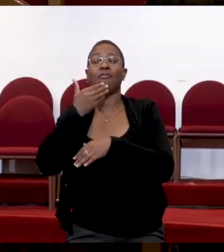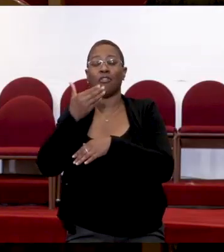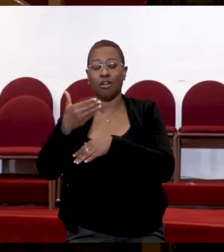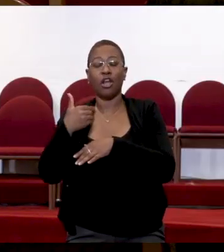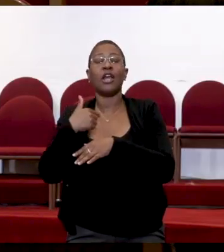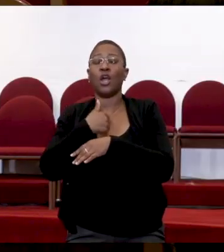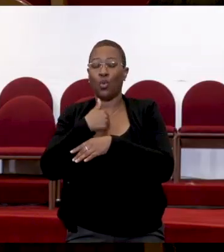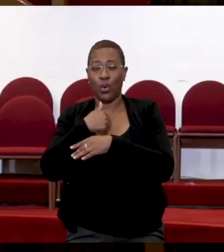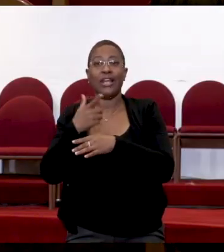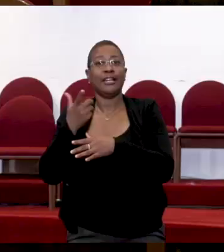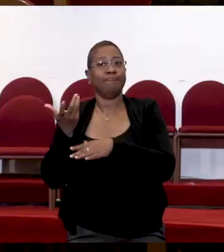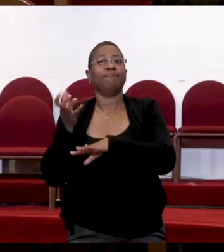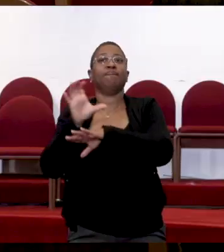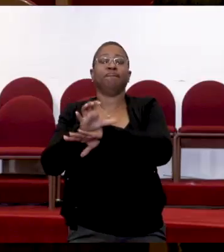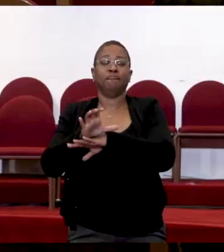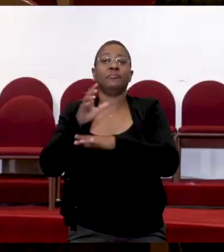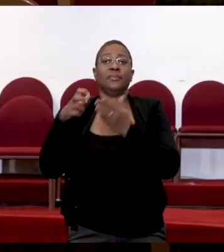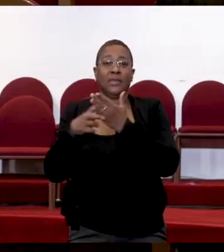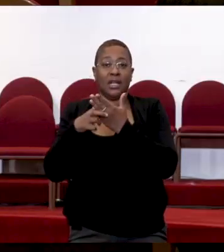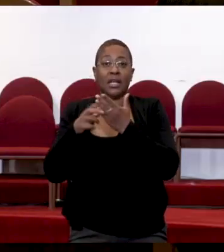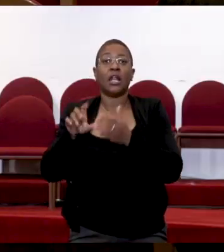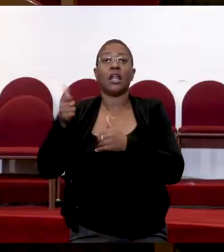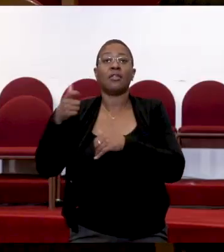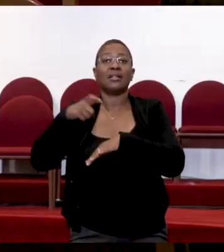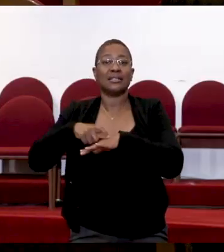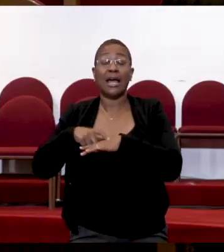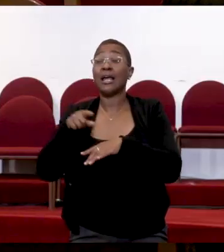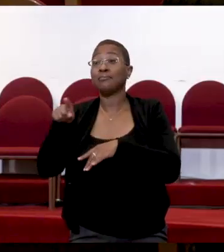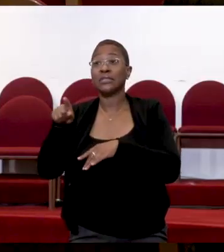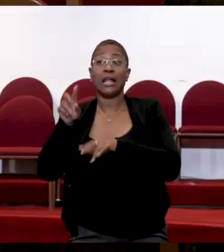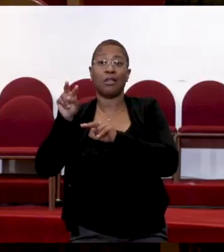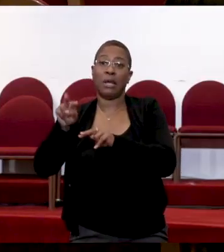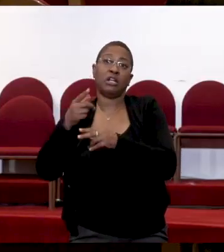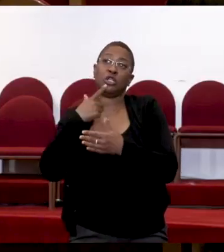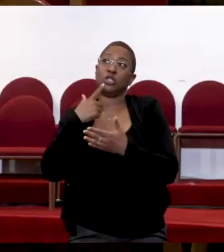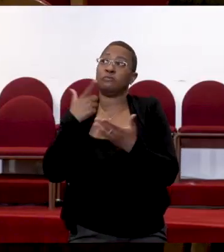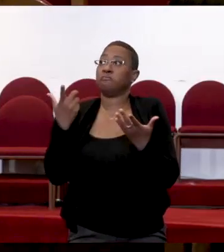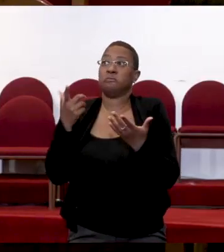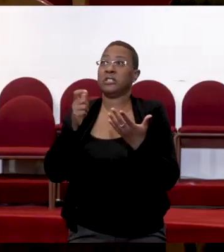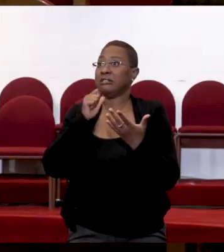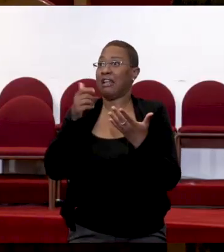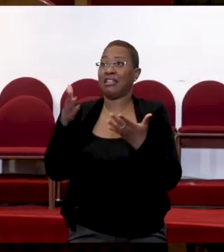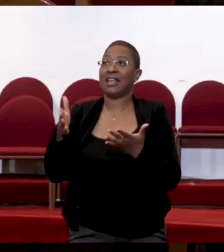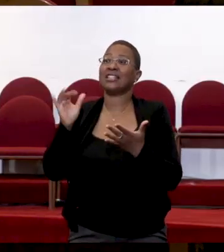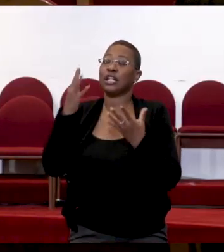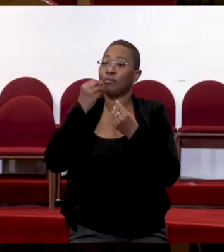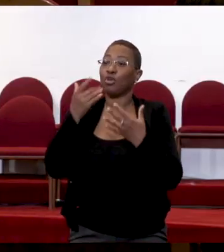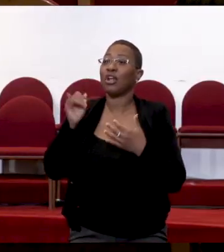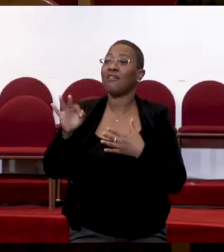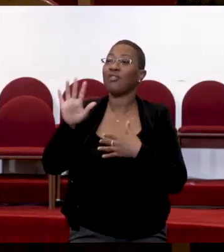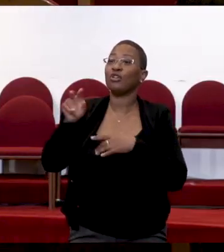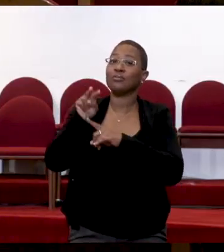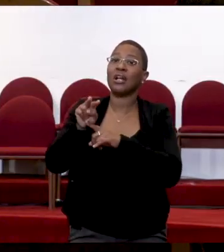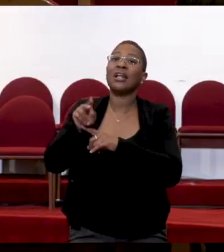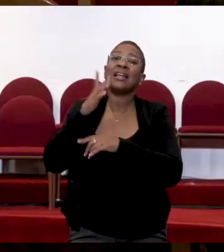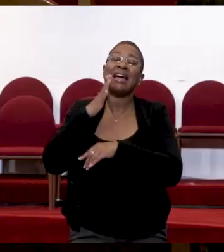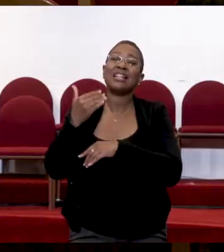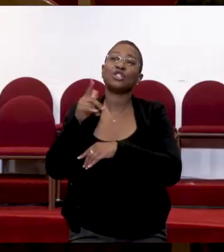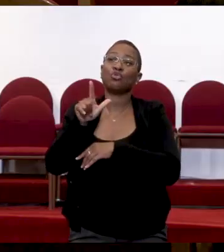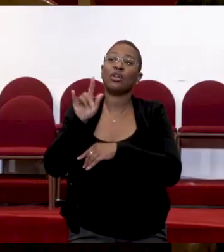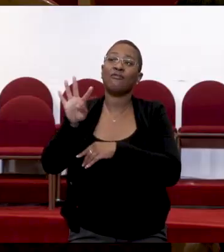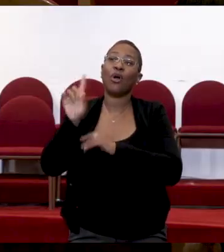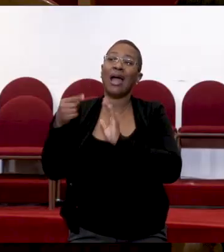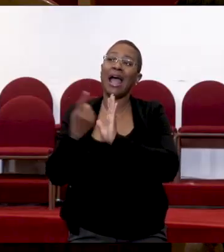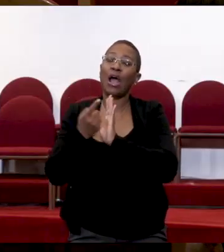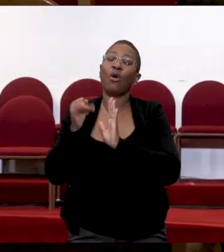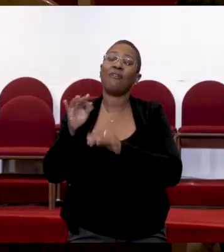sometimes litigation. Other times, the objective evidence shows the other way. That's the beauty of these monitors. It gives us 24-hour record of the